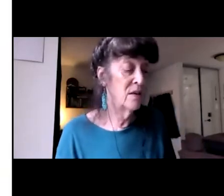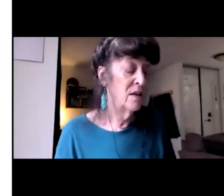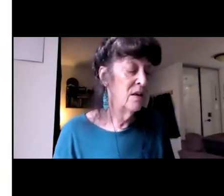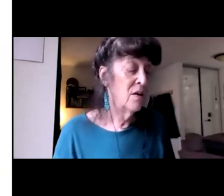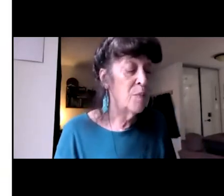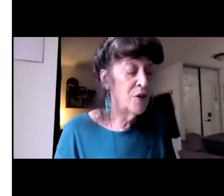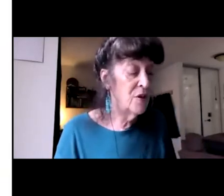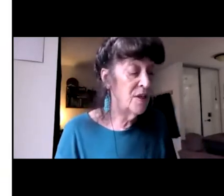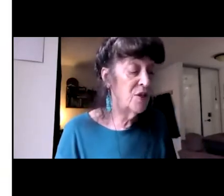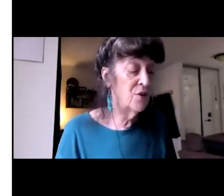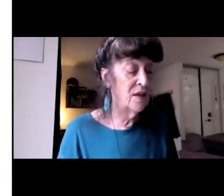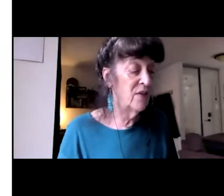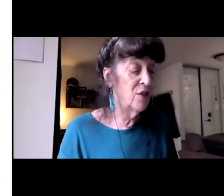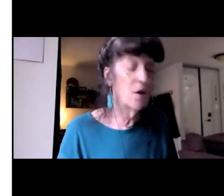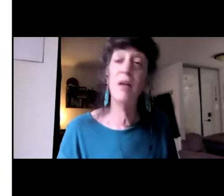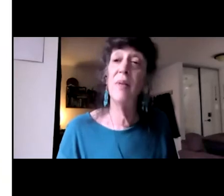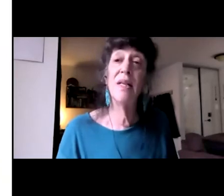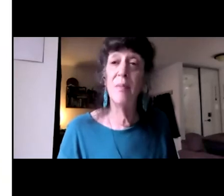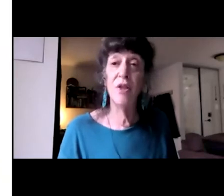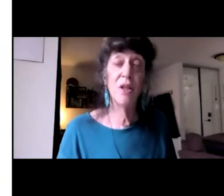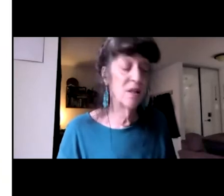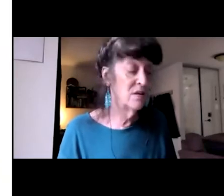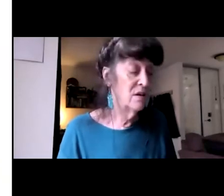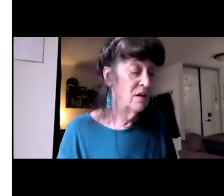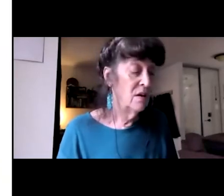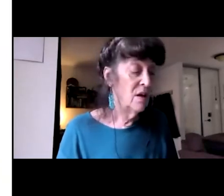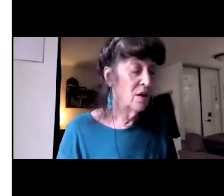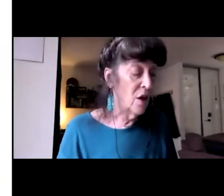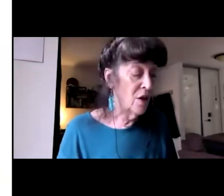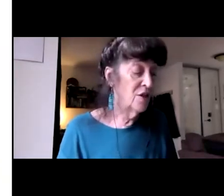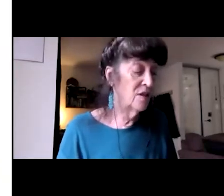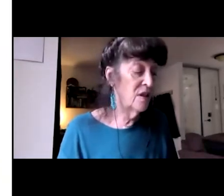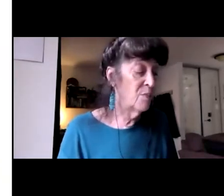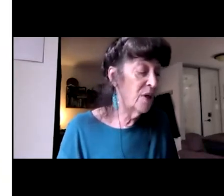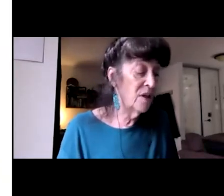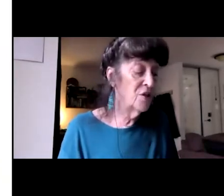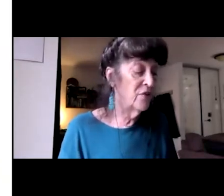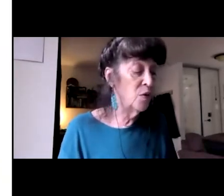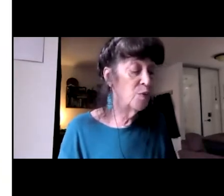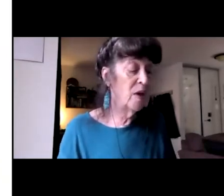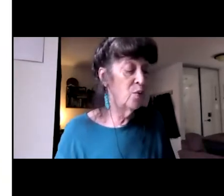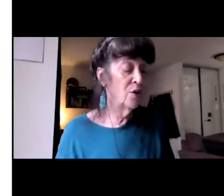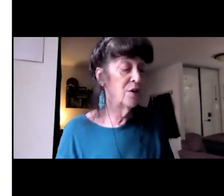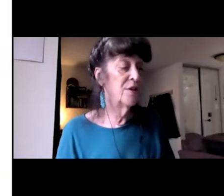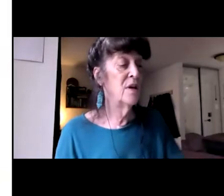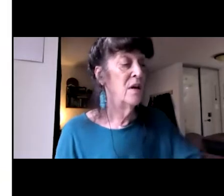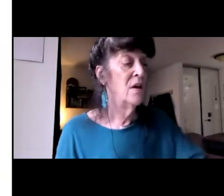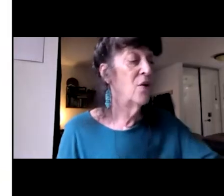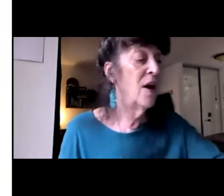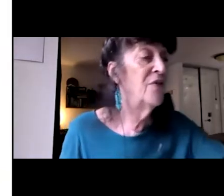expand, opportunities to creatively document images, collages, a bricolage of newspaper